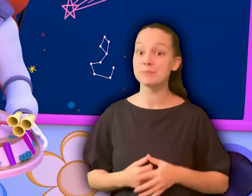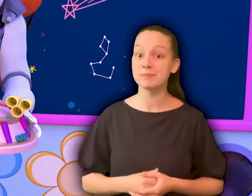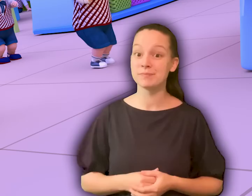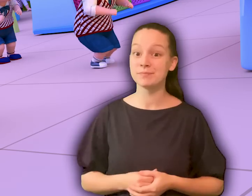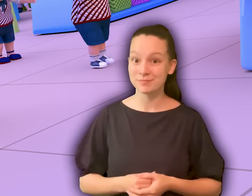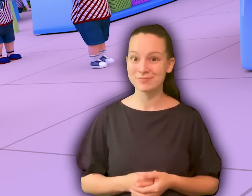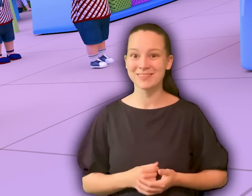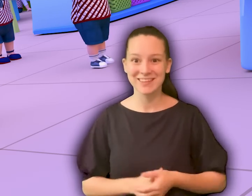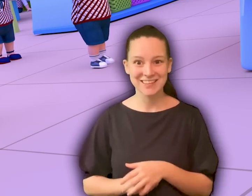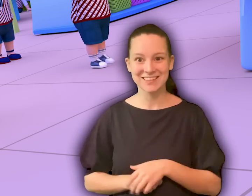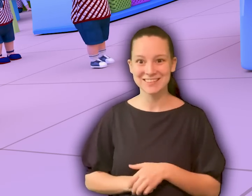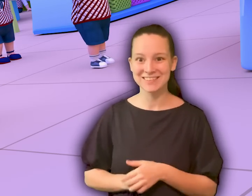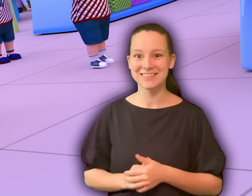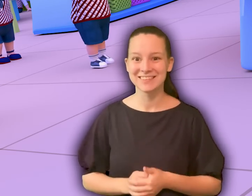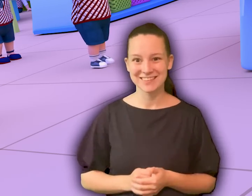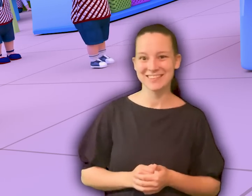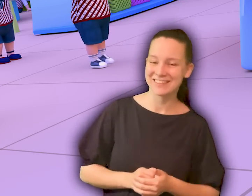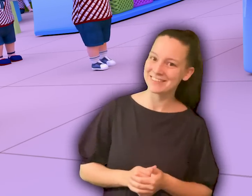they might exist